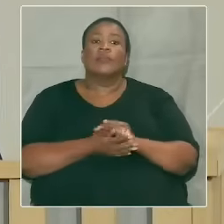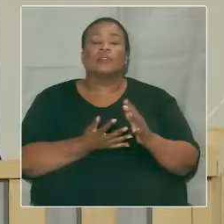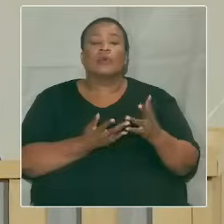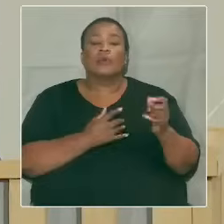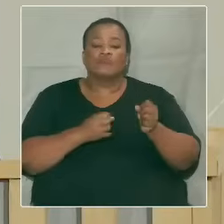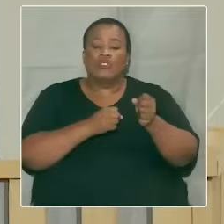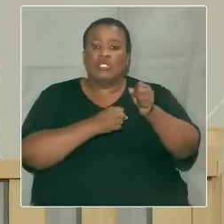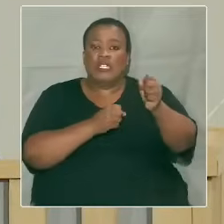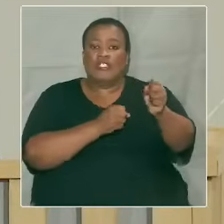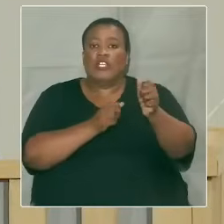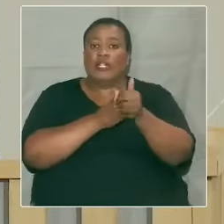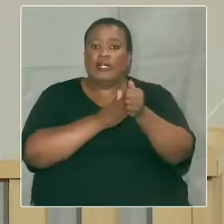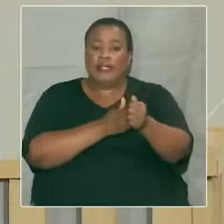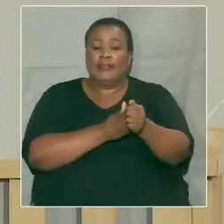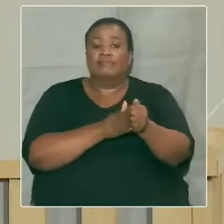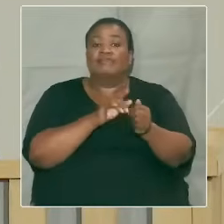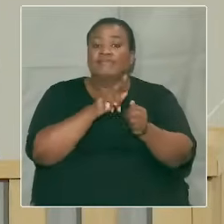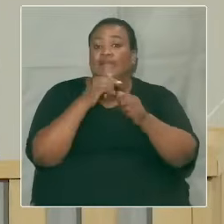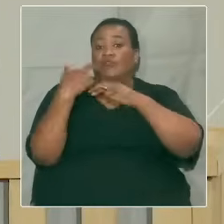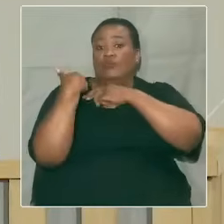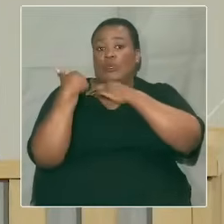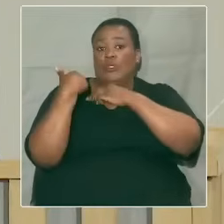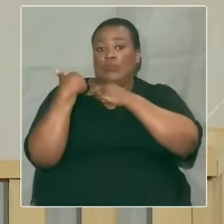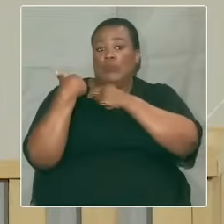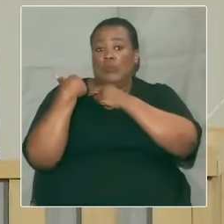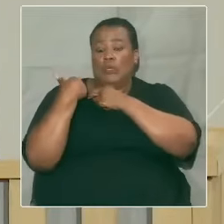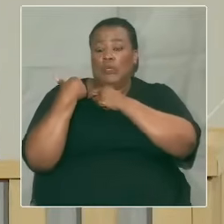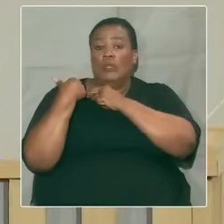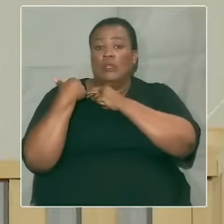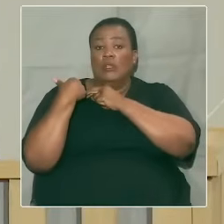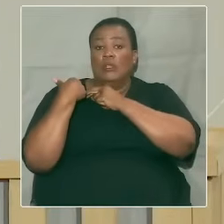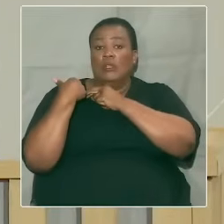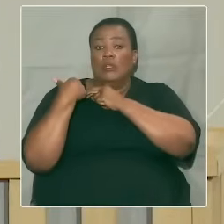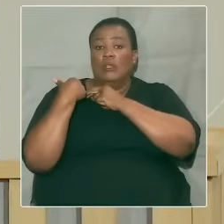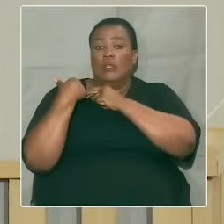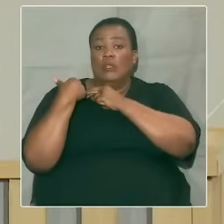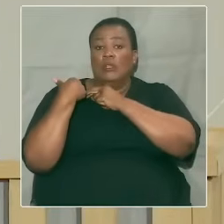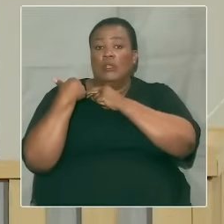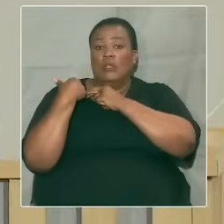Strategic leadership, responsible for maintaining an impartial account